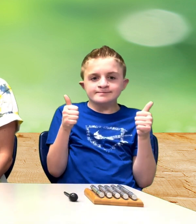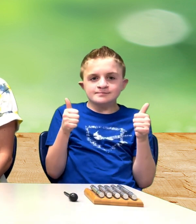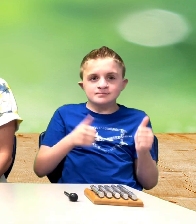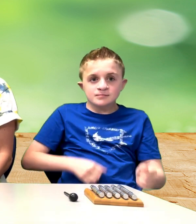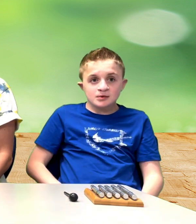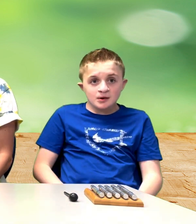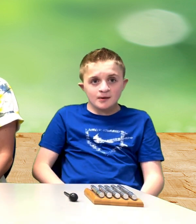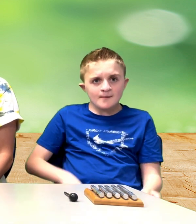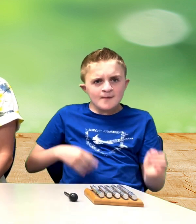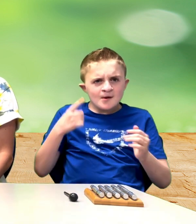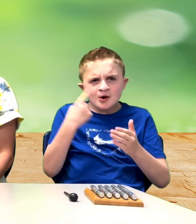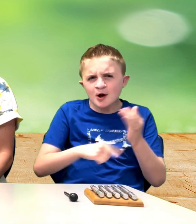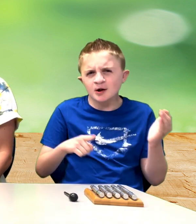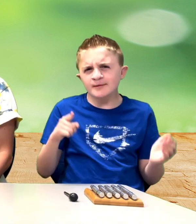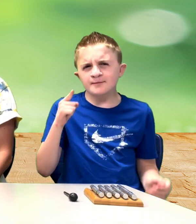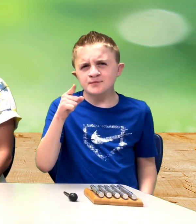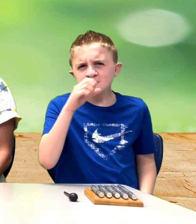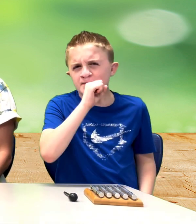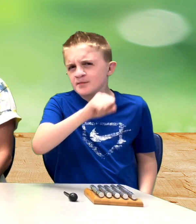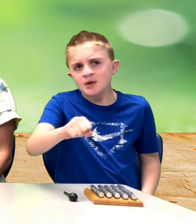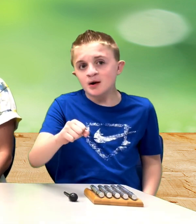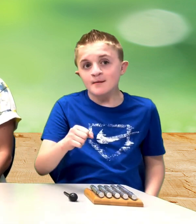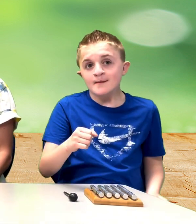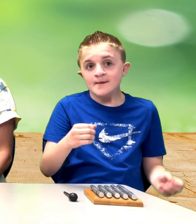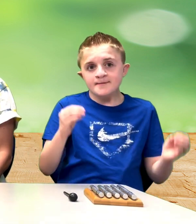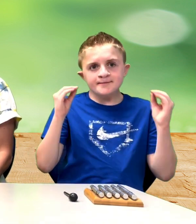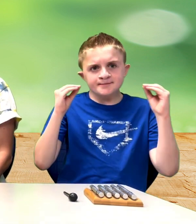What do you love about teaching?